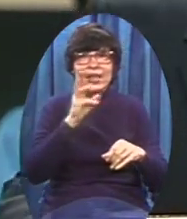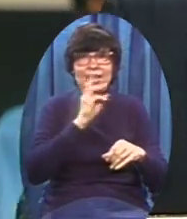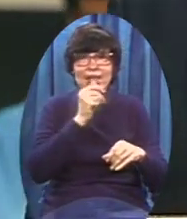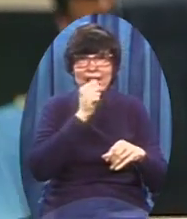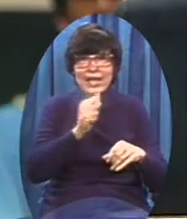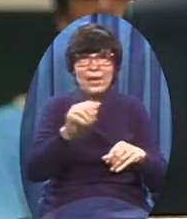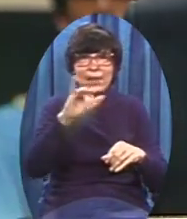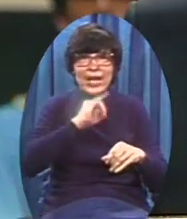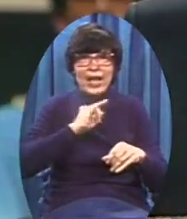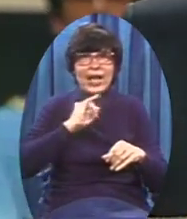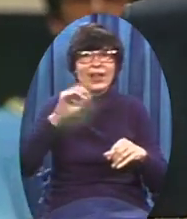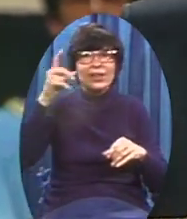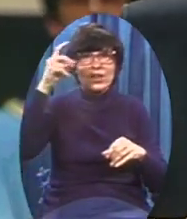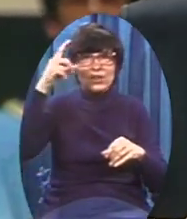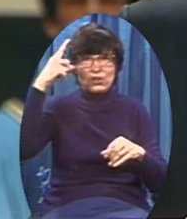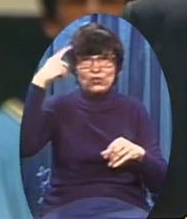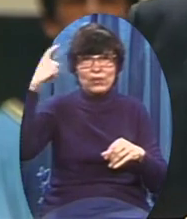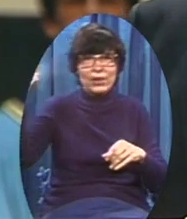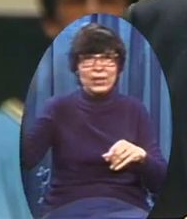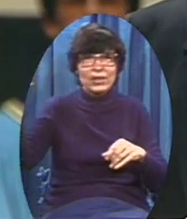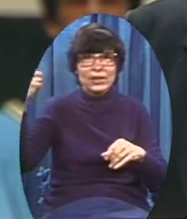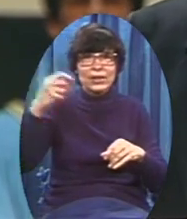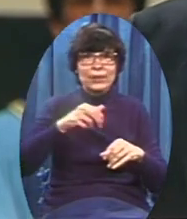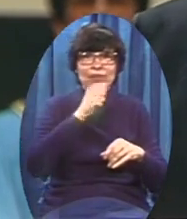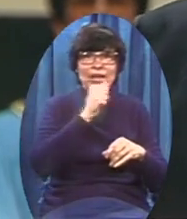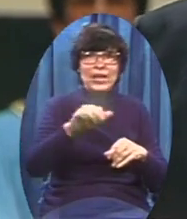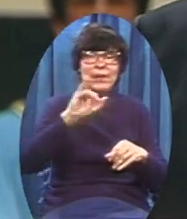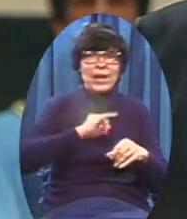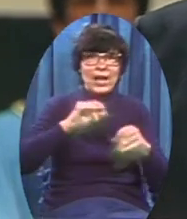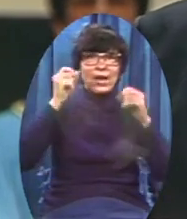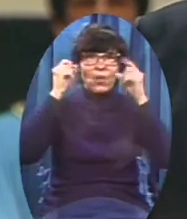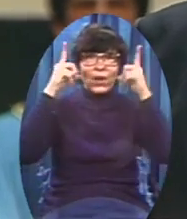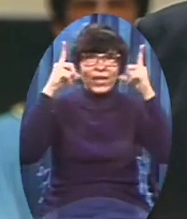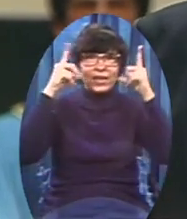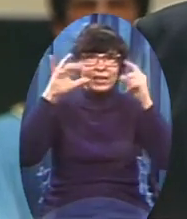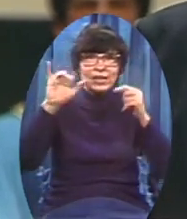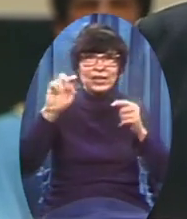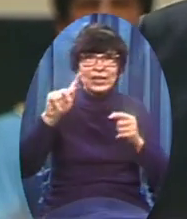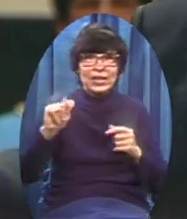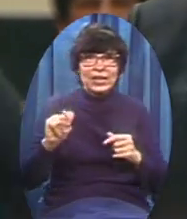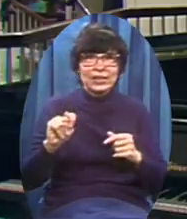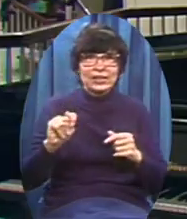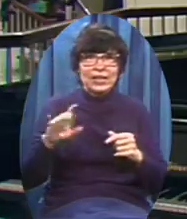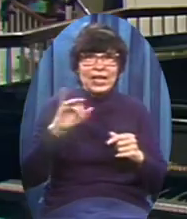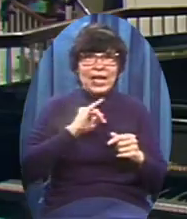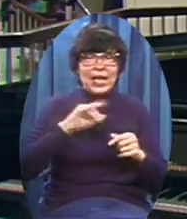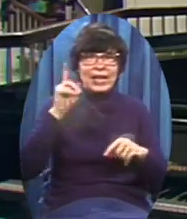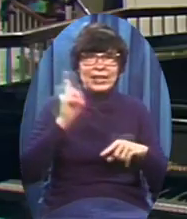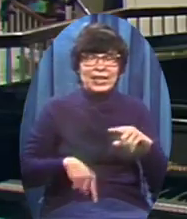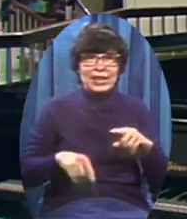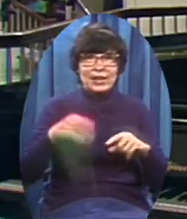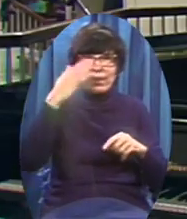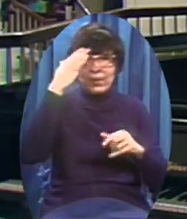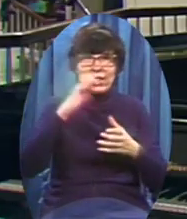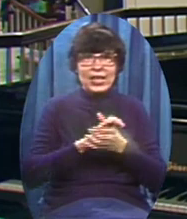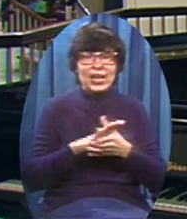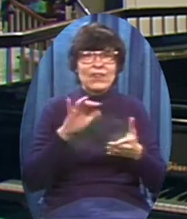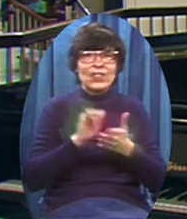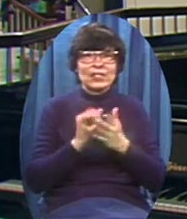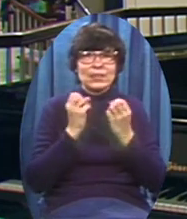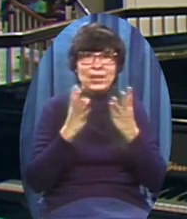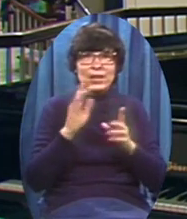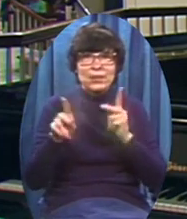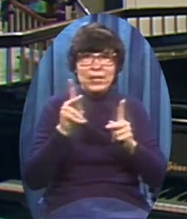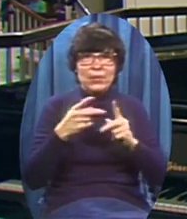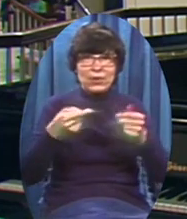I really awake yet? I don't believe, Jerry, this many people, brother, got through this snowstorm. Brother Lowry brought